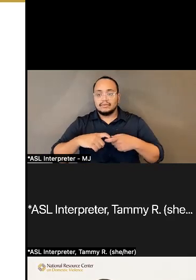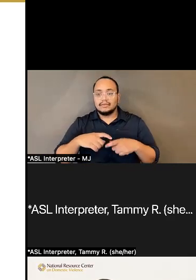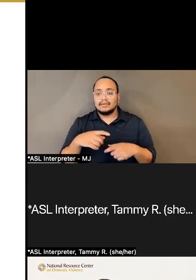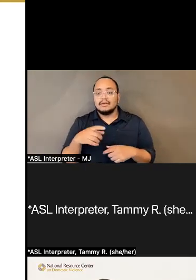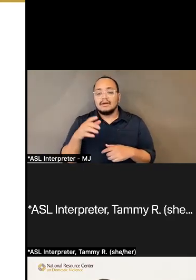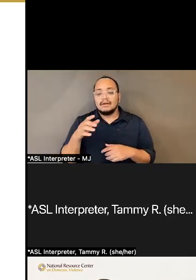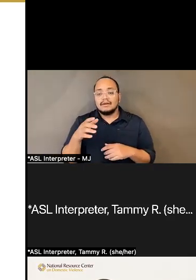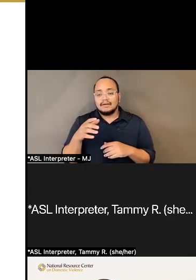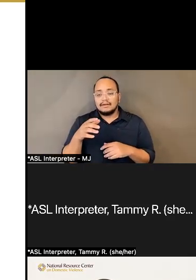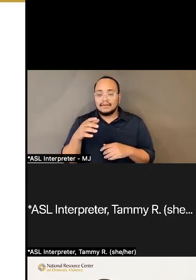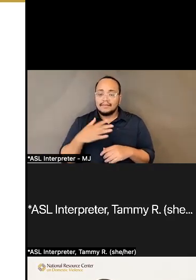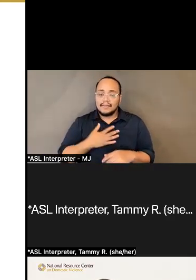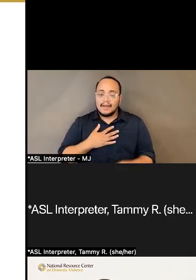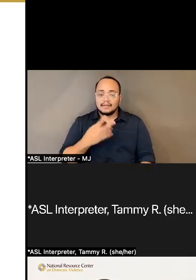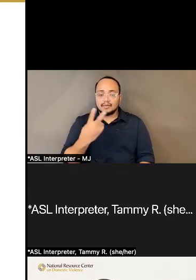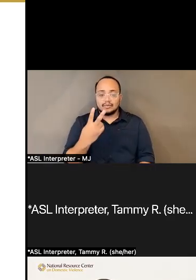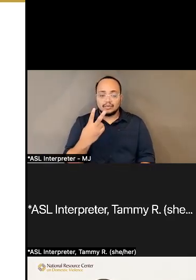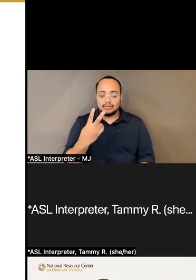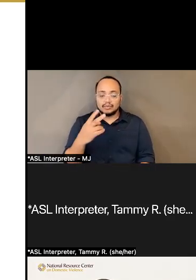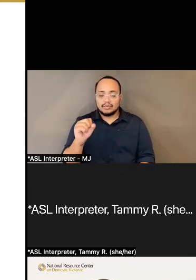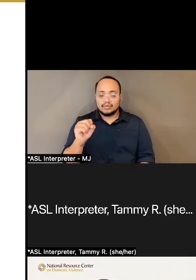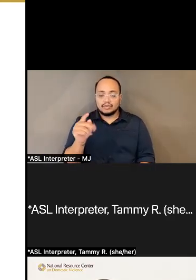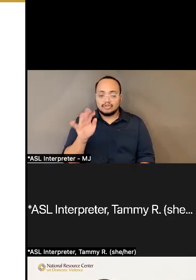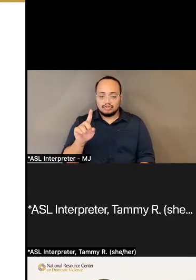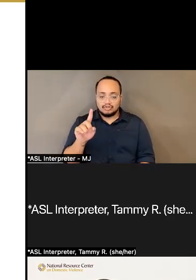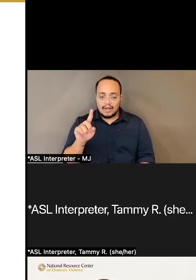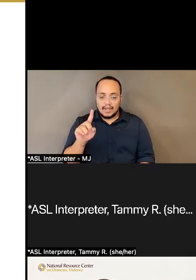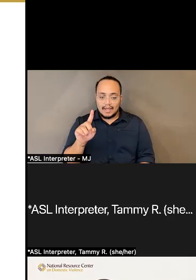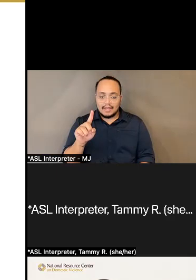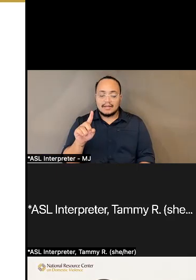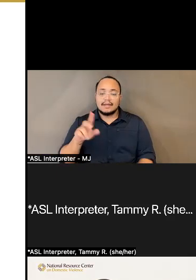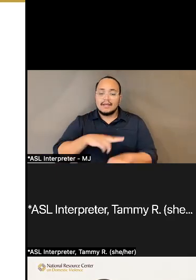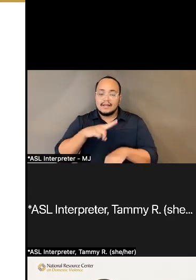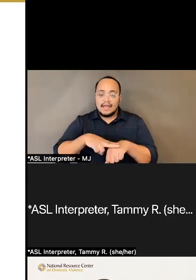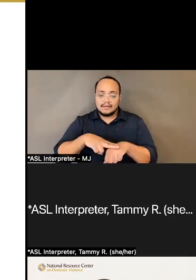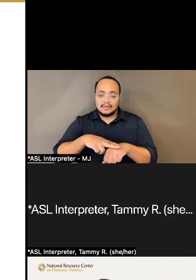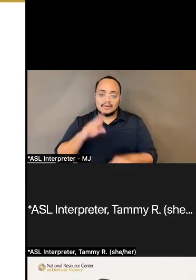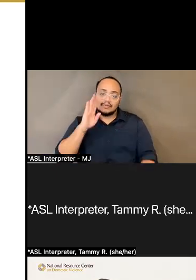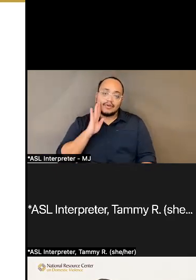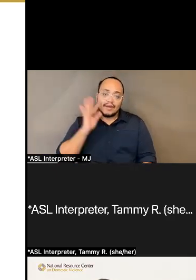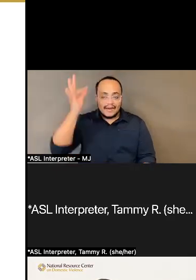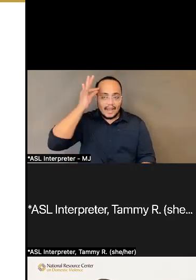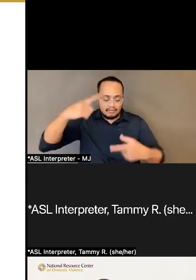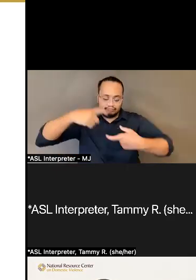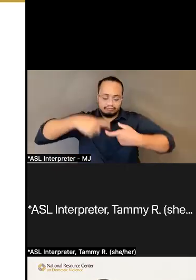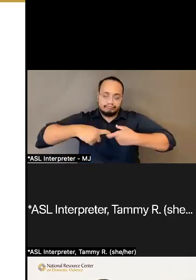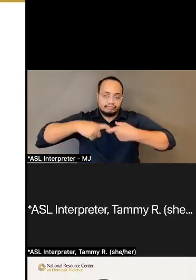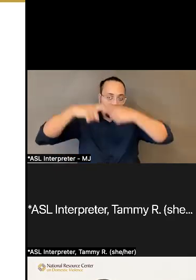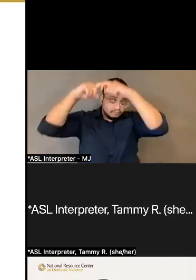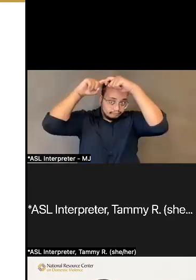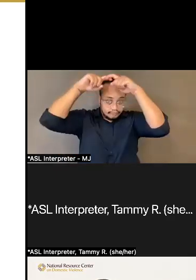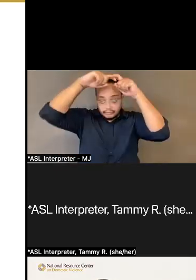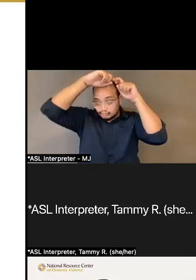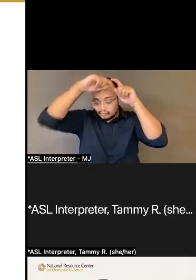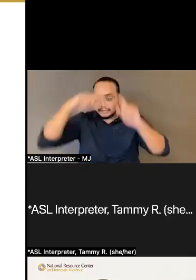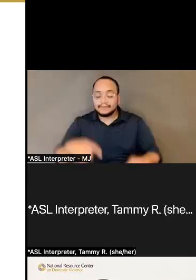is called two-strand twisted natural brown hair. And I